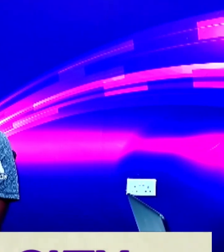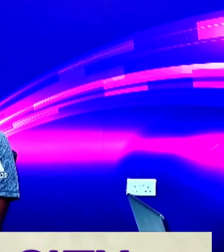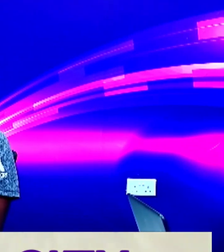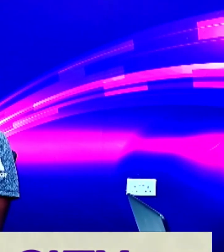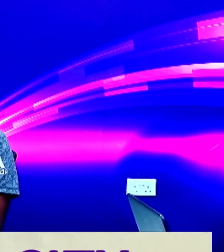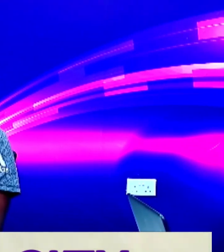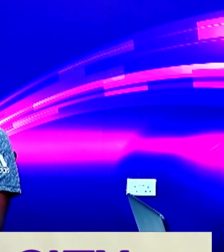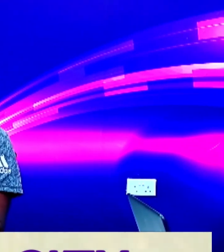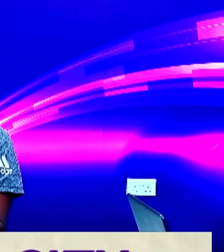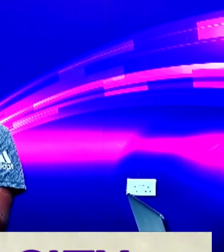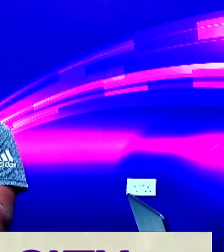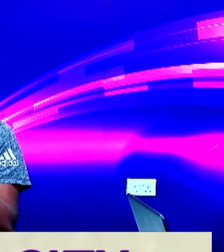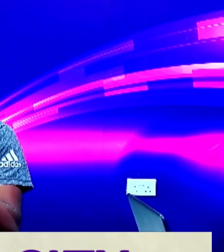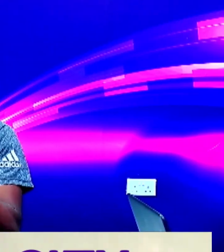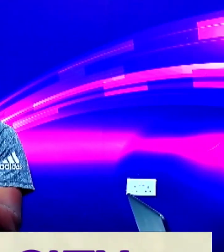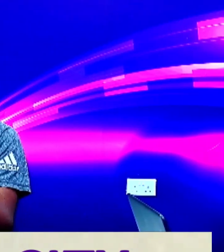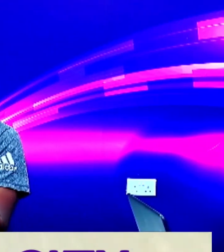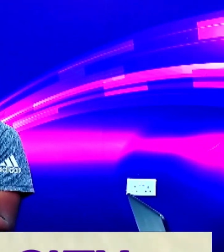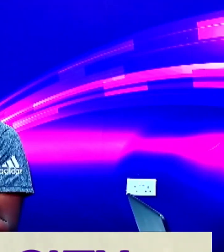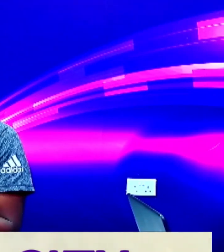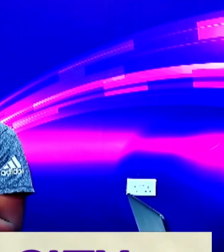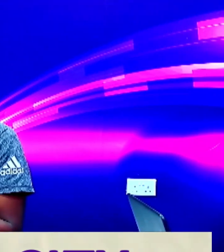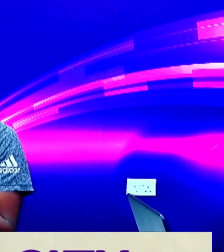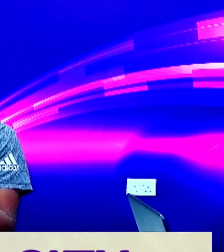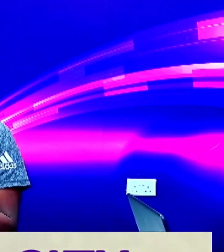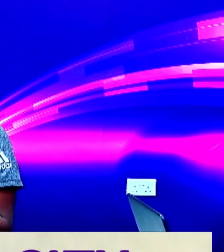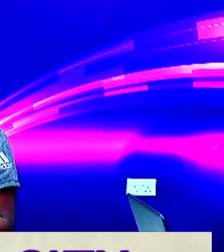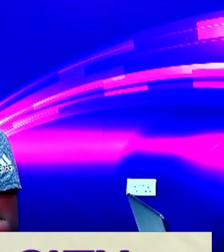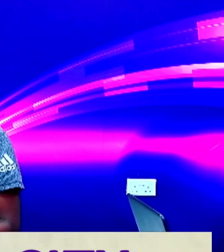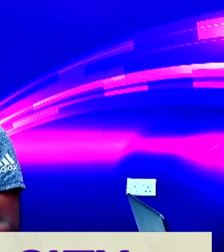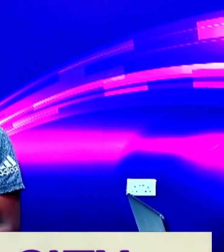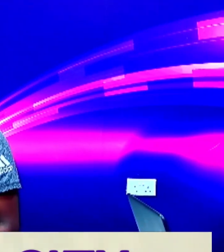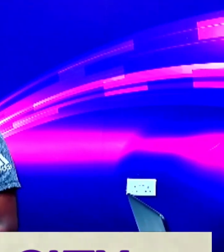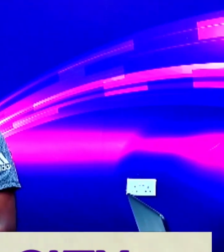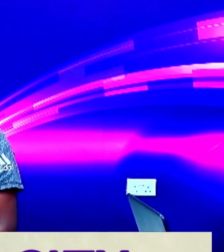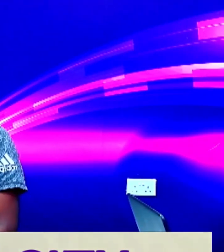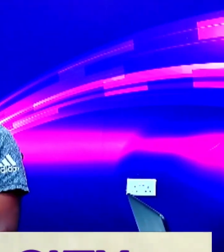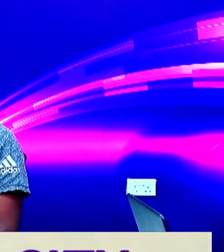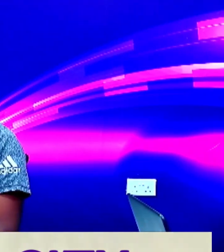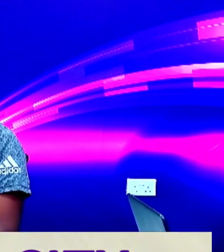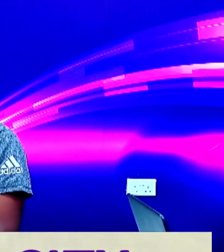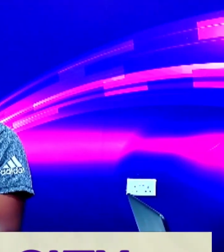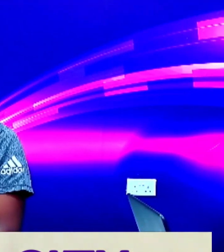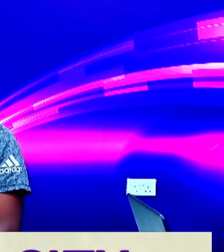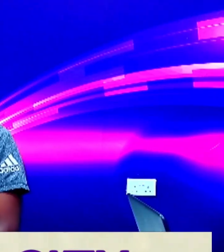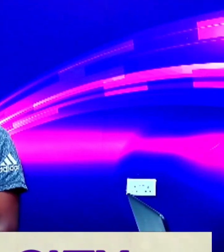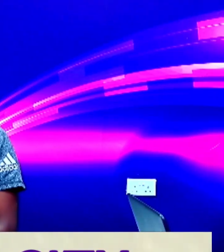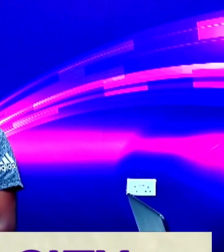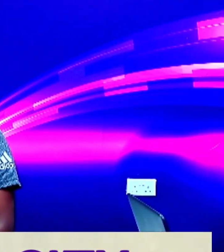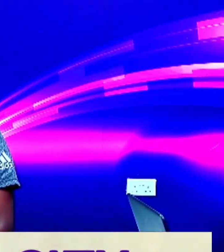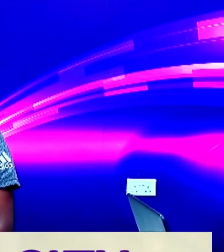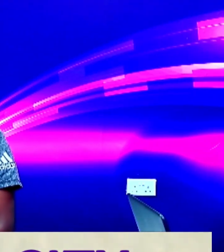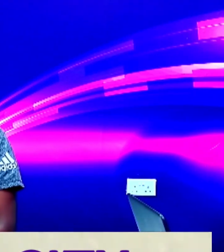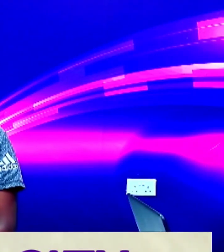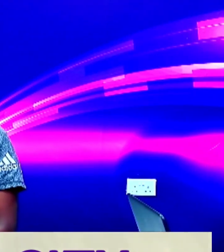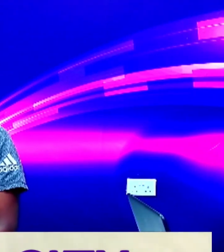defeat Tanzania. So it will depend on the Tanzania team, because they are looking to win. So I know